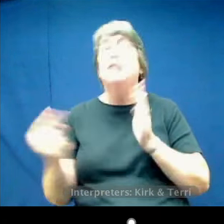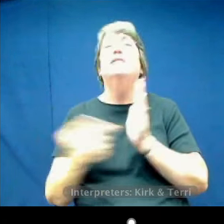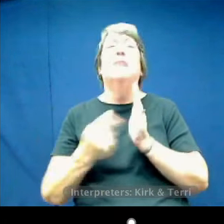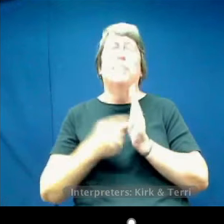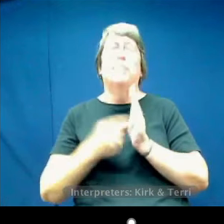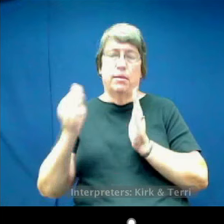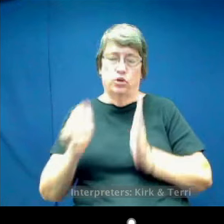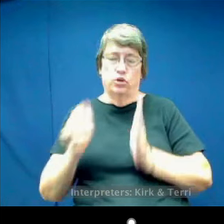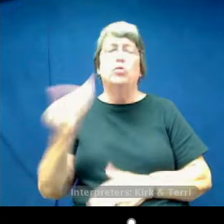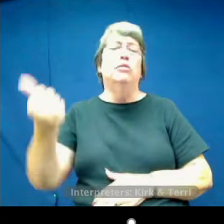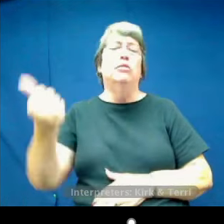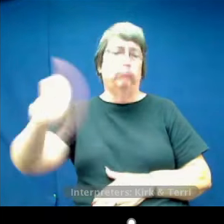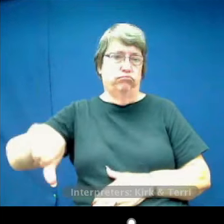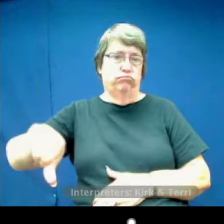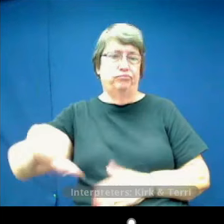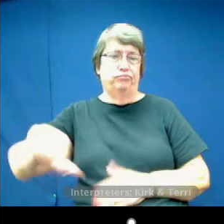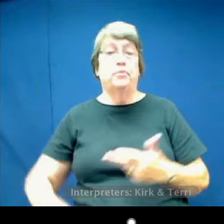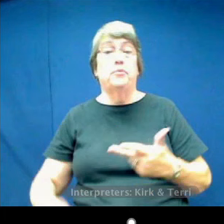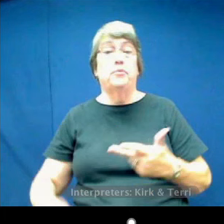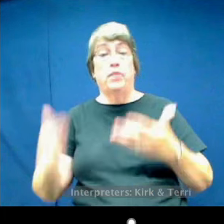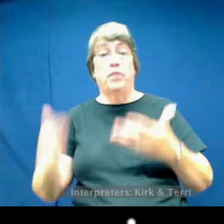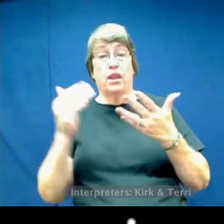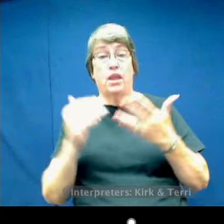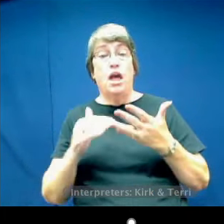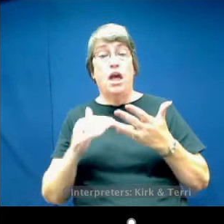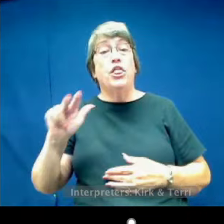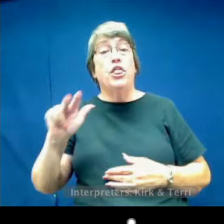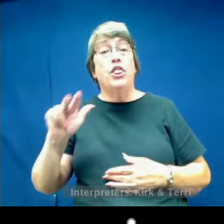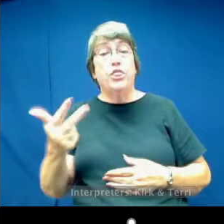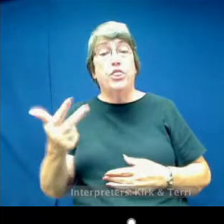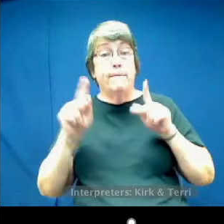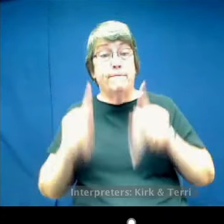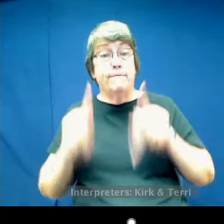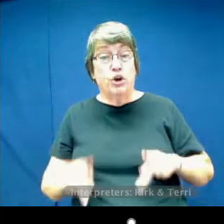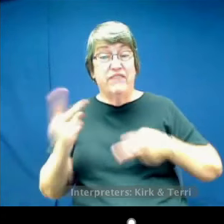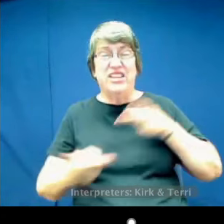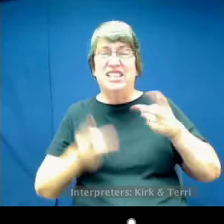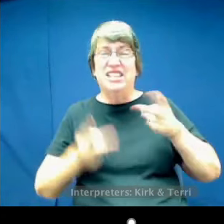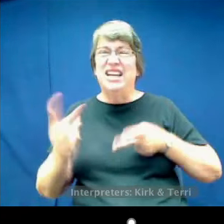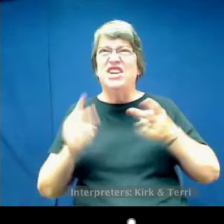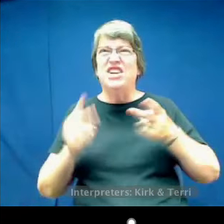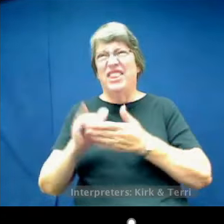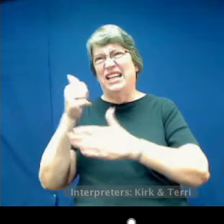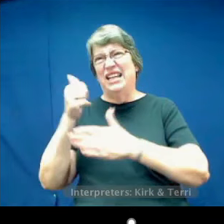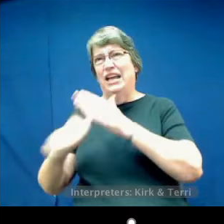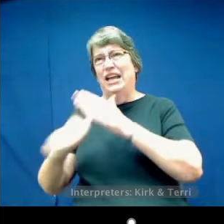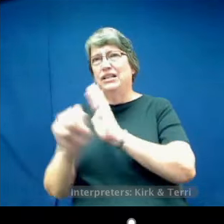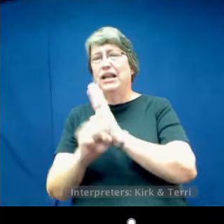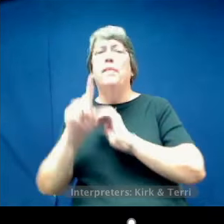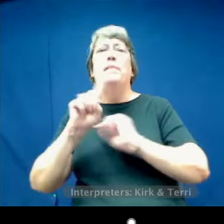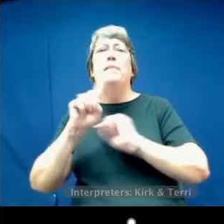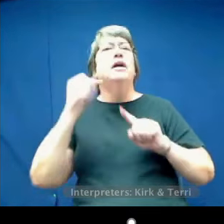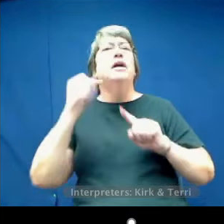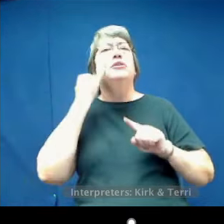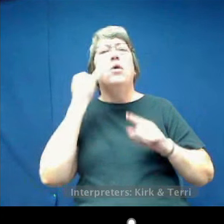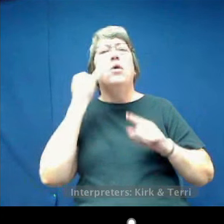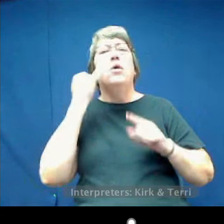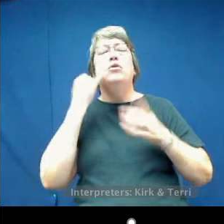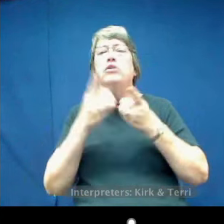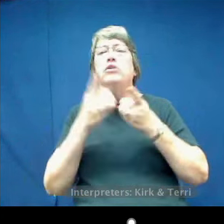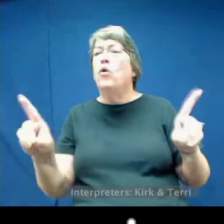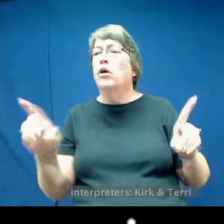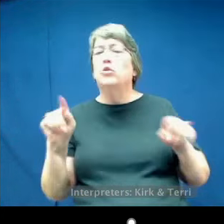Third-party visitation is depends on your state statute, but if there's a divorce or if a parent dies, you